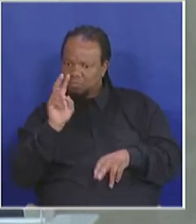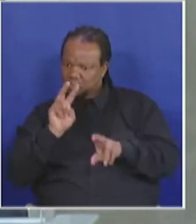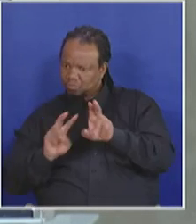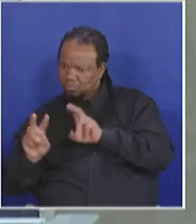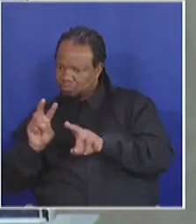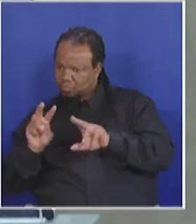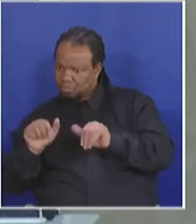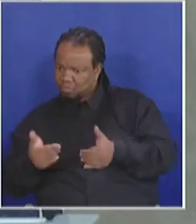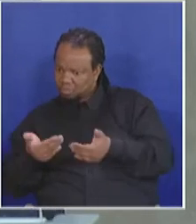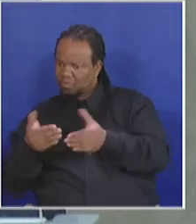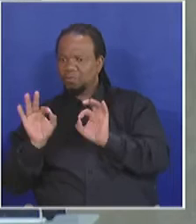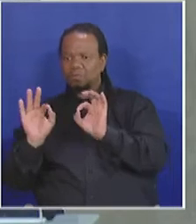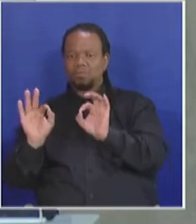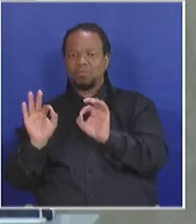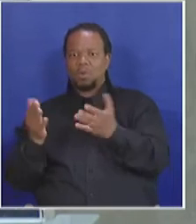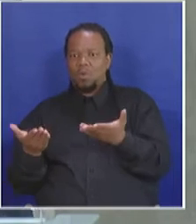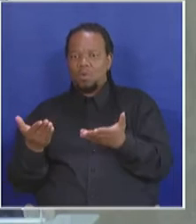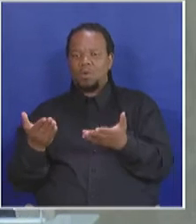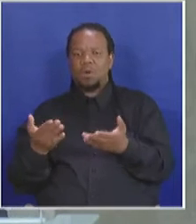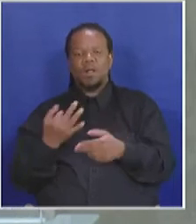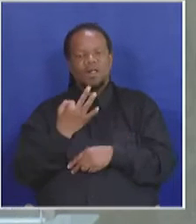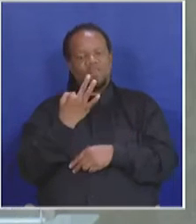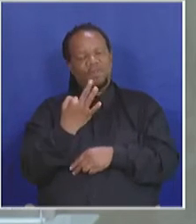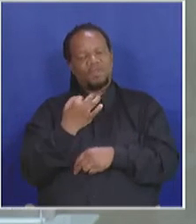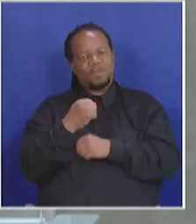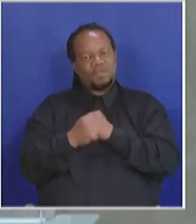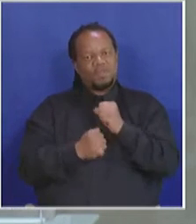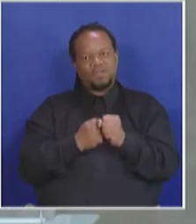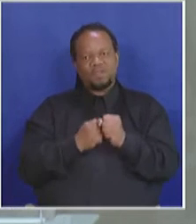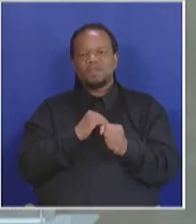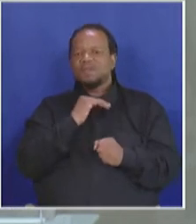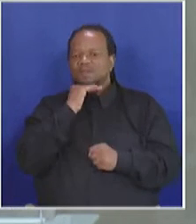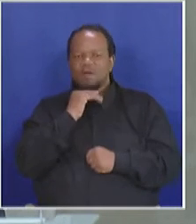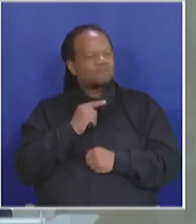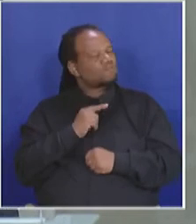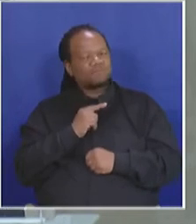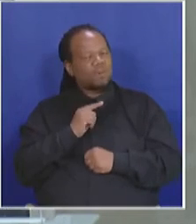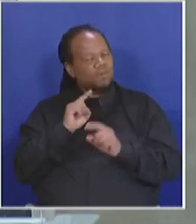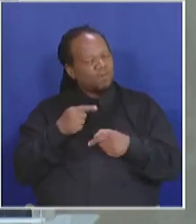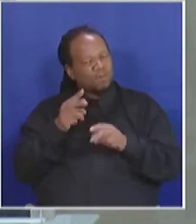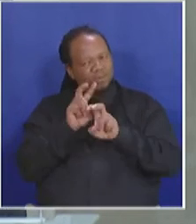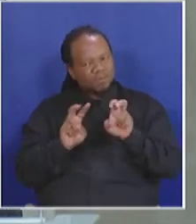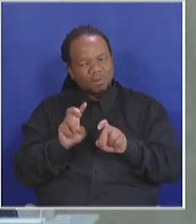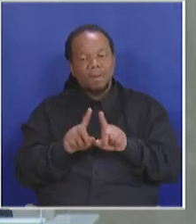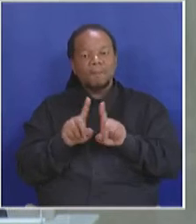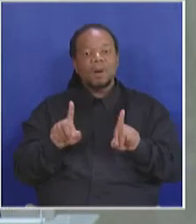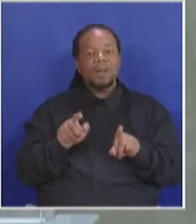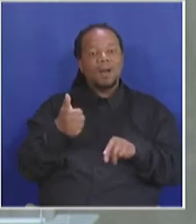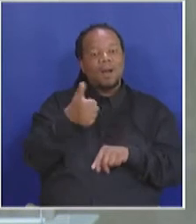regard. Although 3 years is not enough to make a conclusive assessment, we have seen how certain